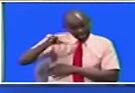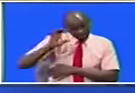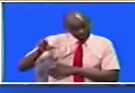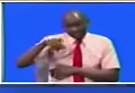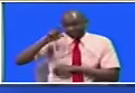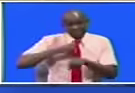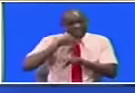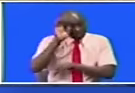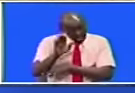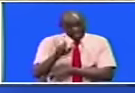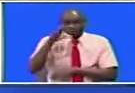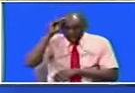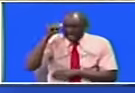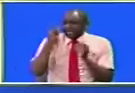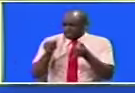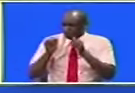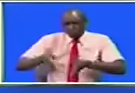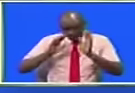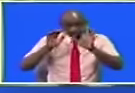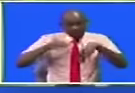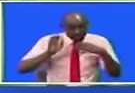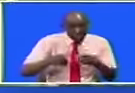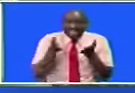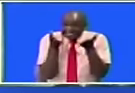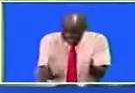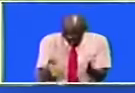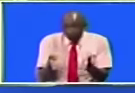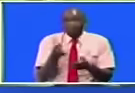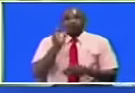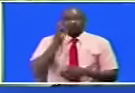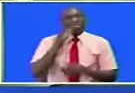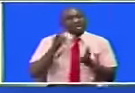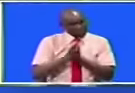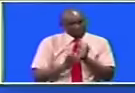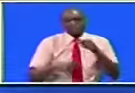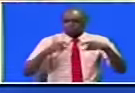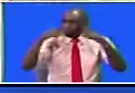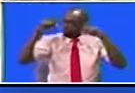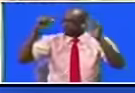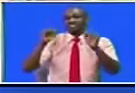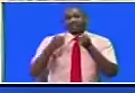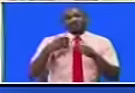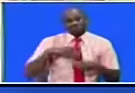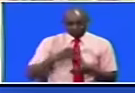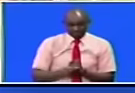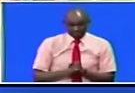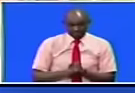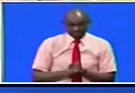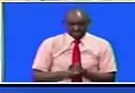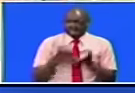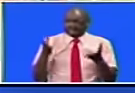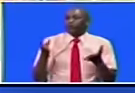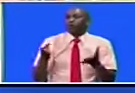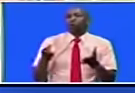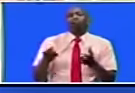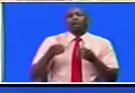time to learn new farming methods that are now bearing fruits and saving lives. Mambo ya masao ya